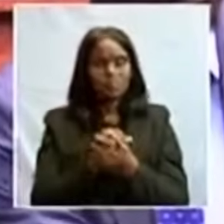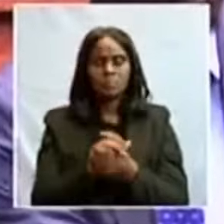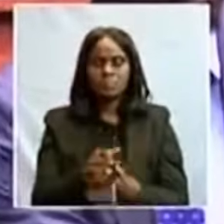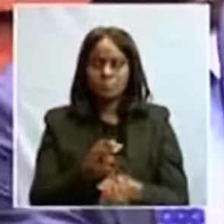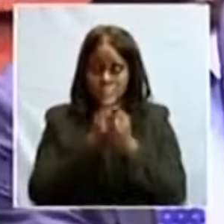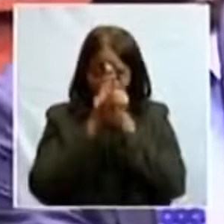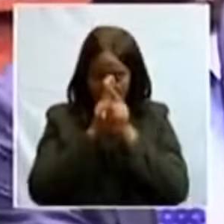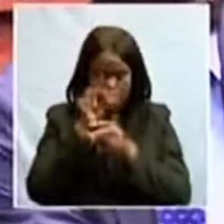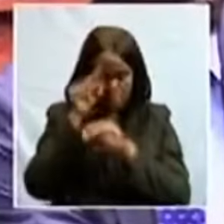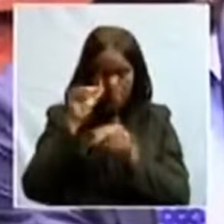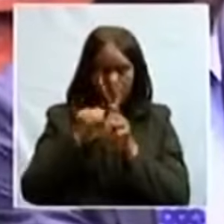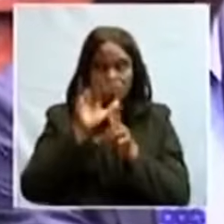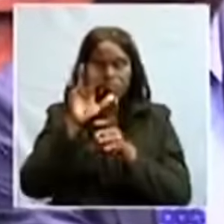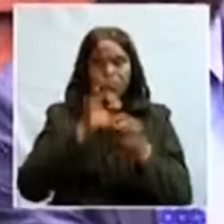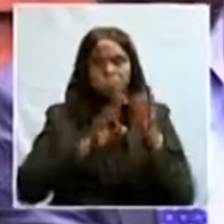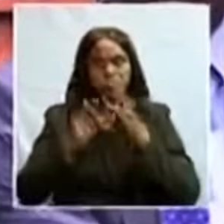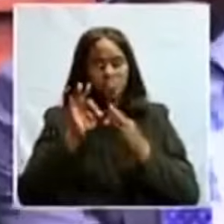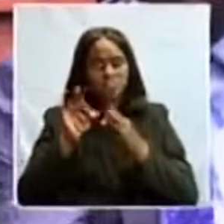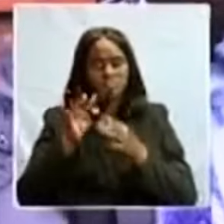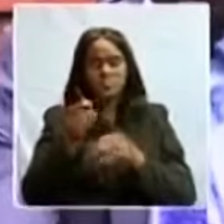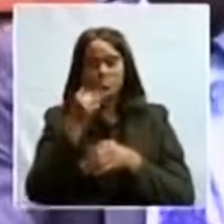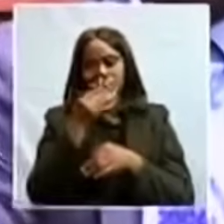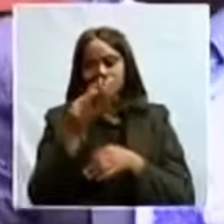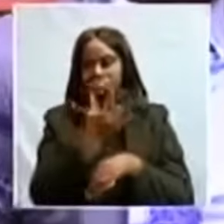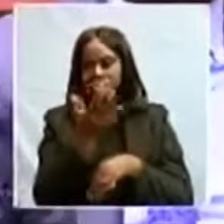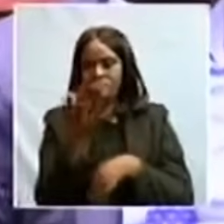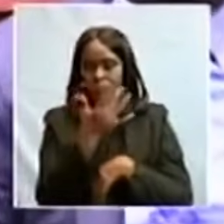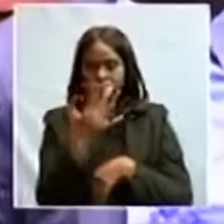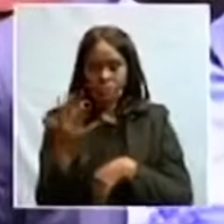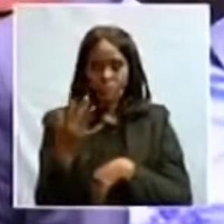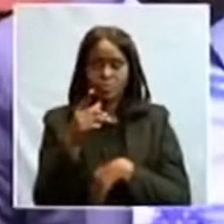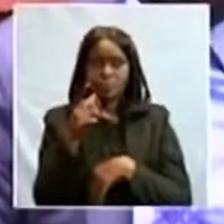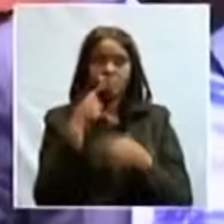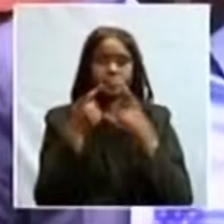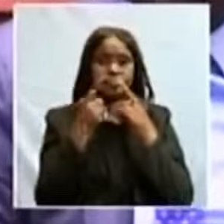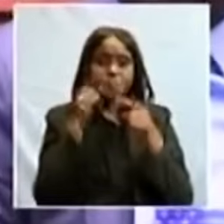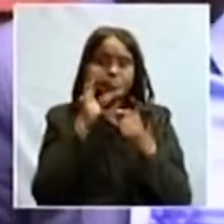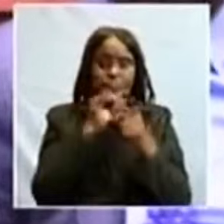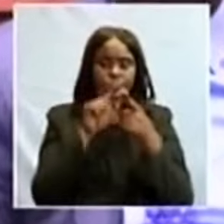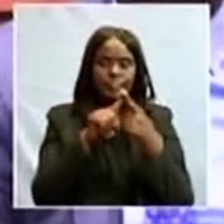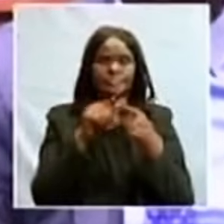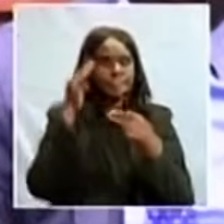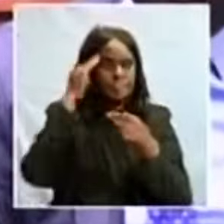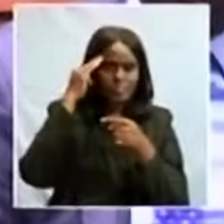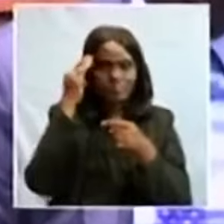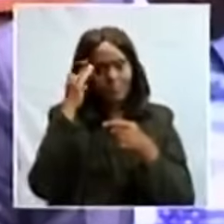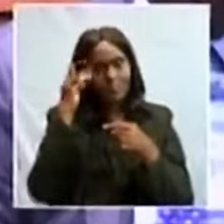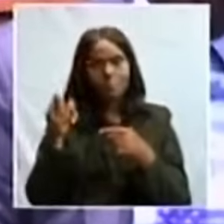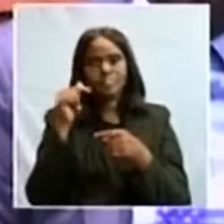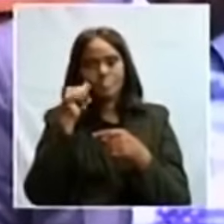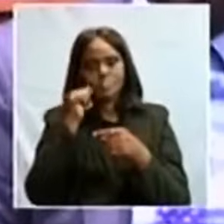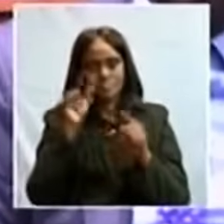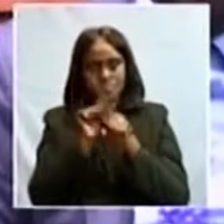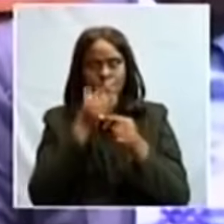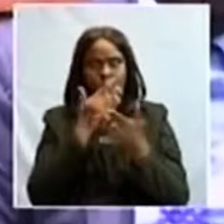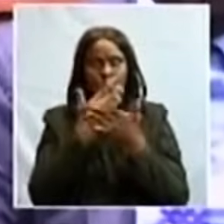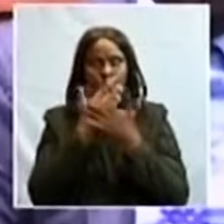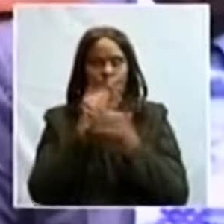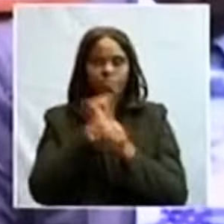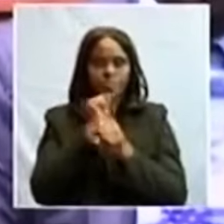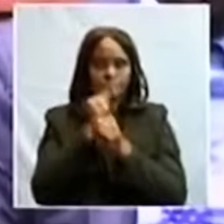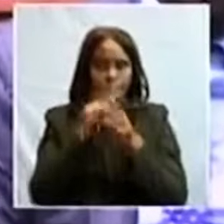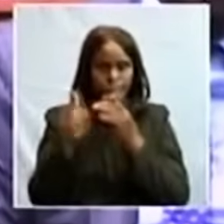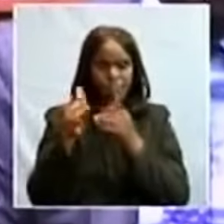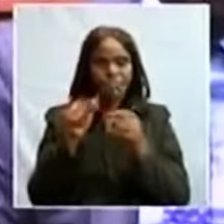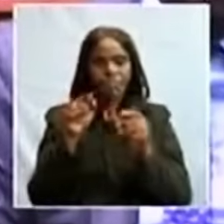Honorable Minister, in your statement, one of the things that you said was to recognize our girls and the good works that they are doing. That